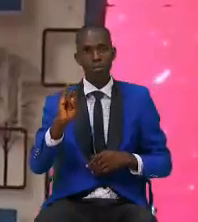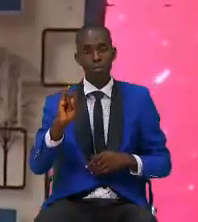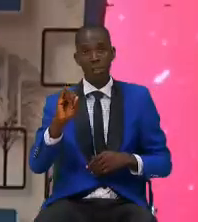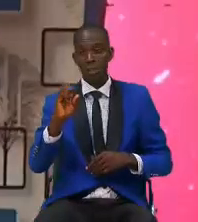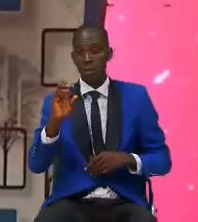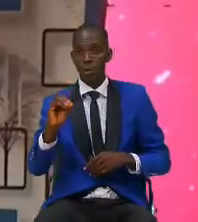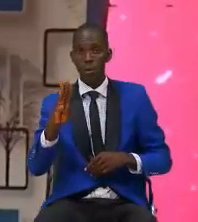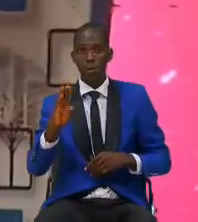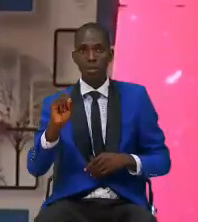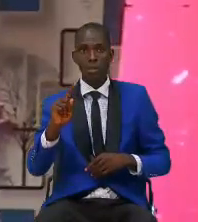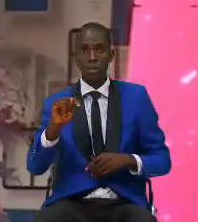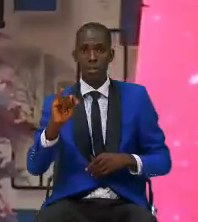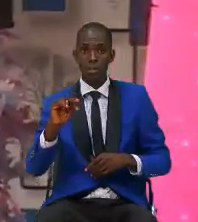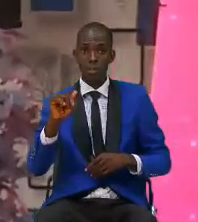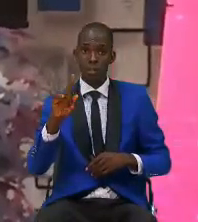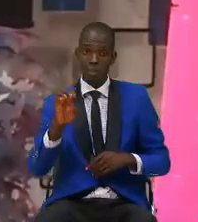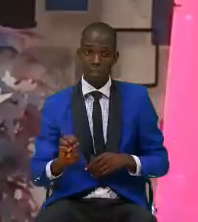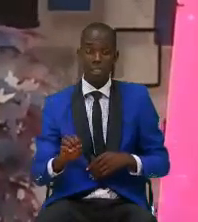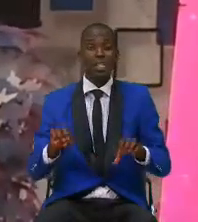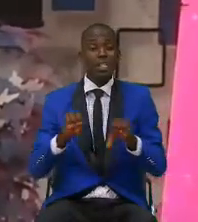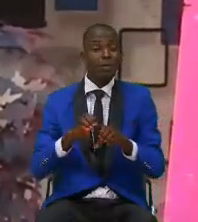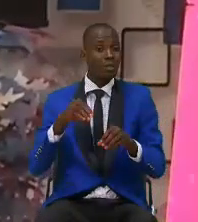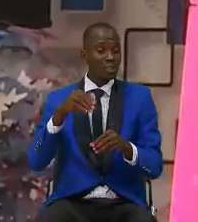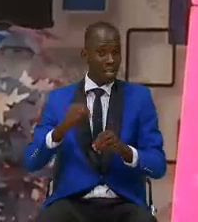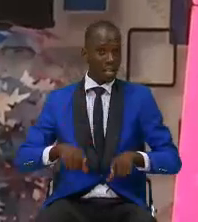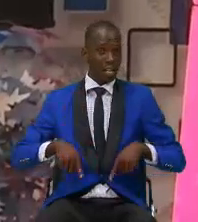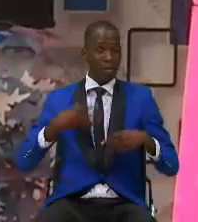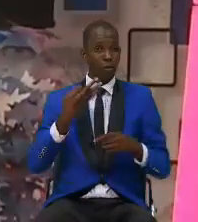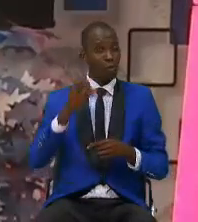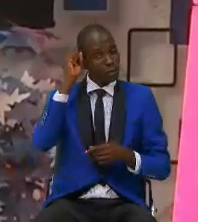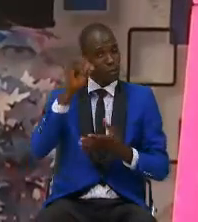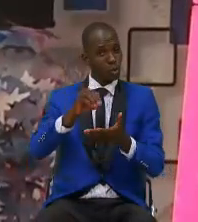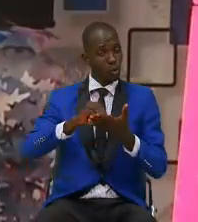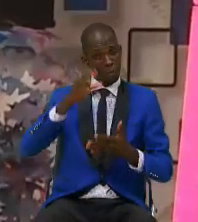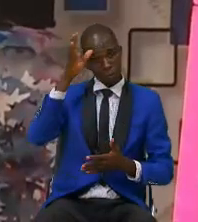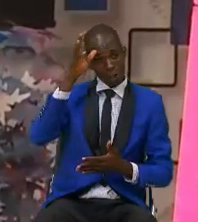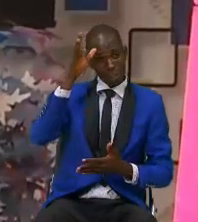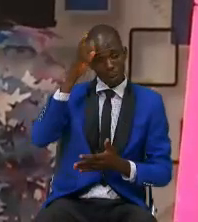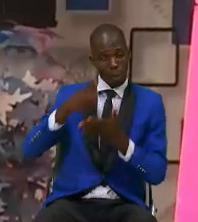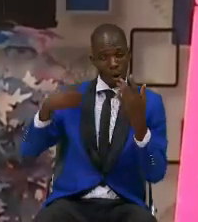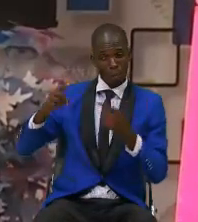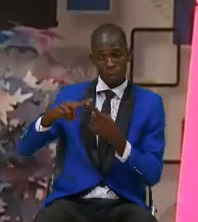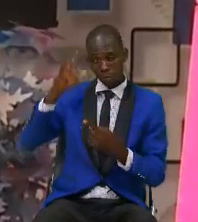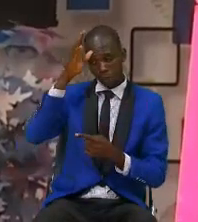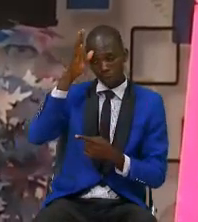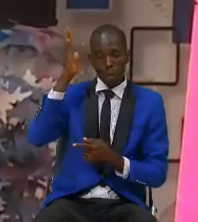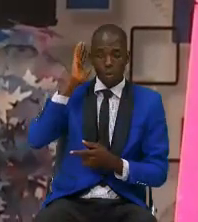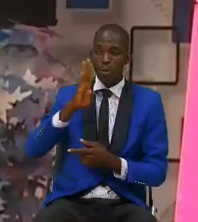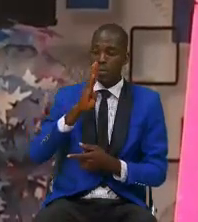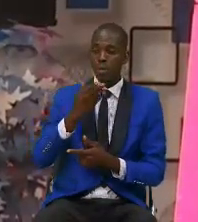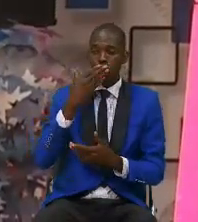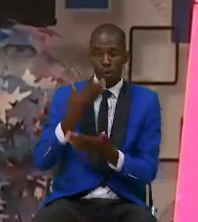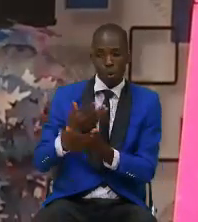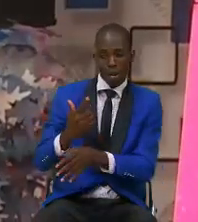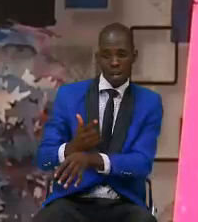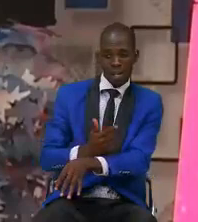the life of his father would have been a good warning for him, no, he was obstinate. He wasn't going